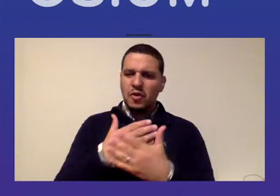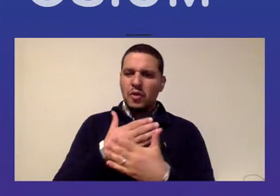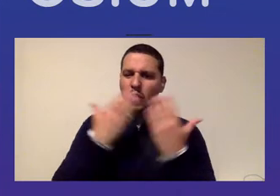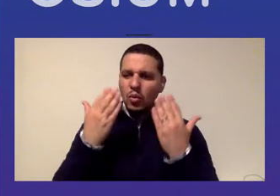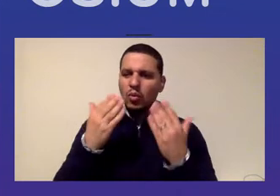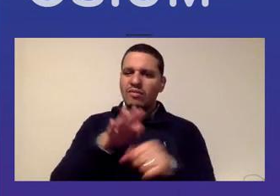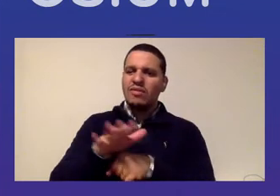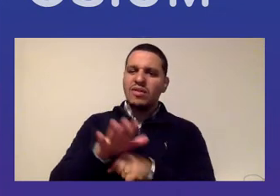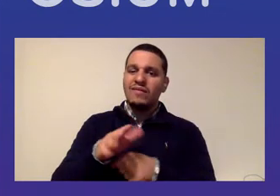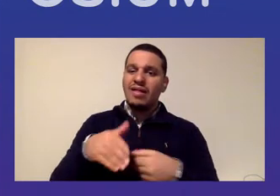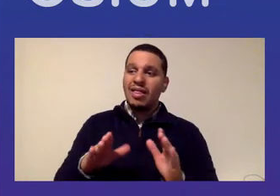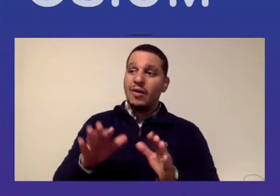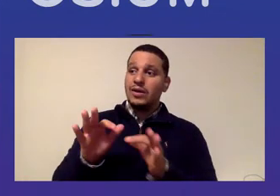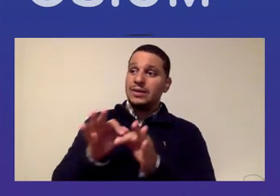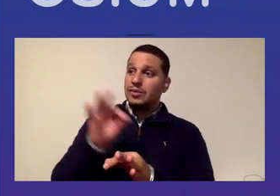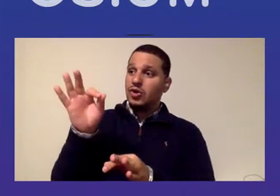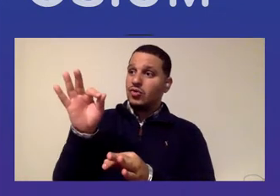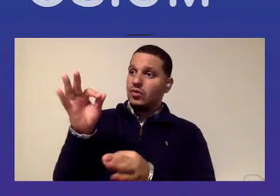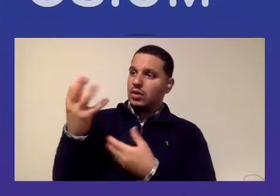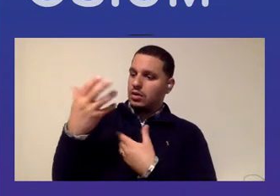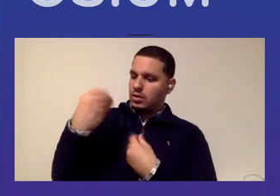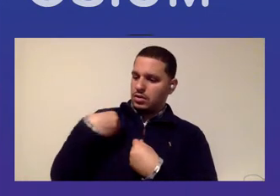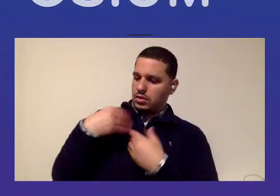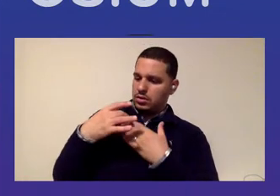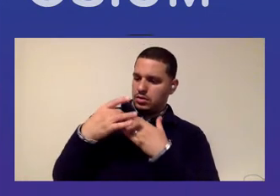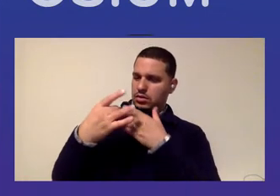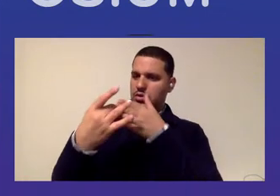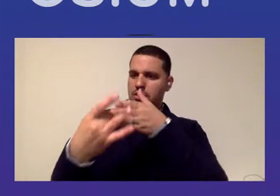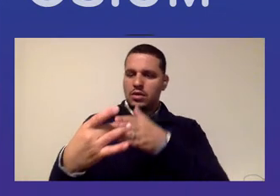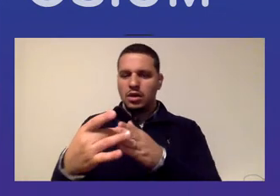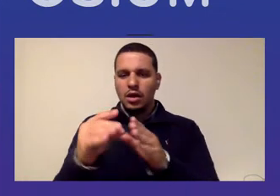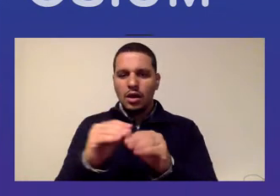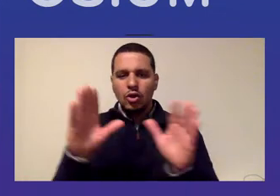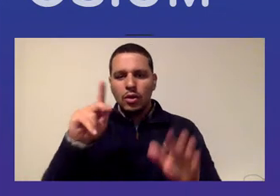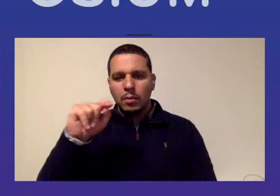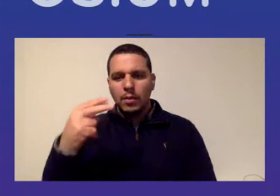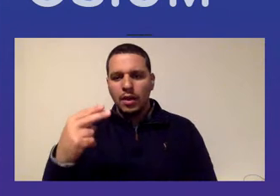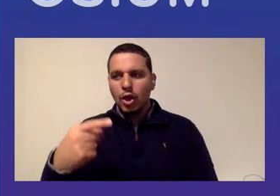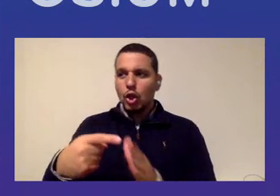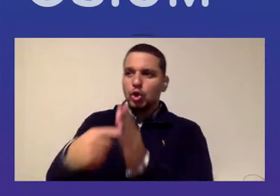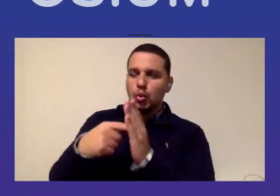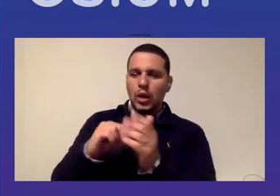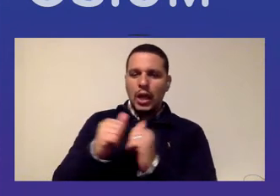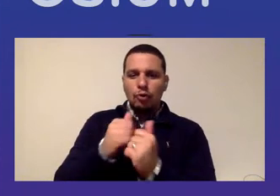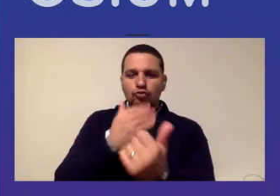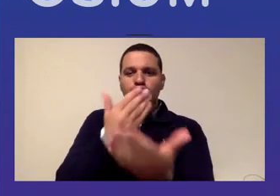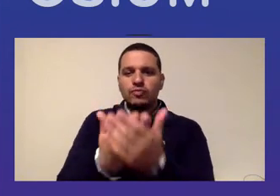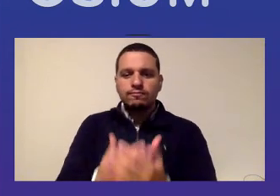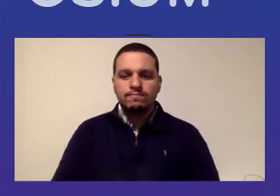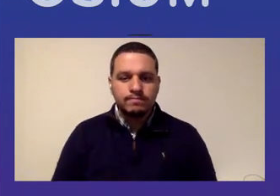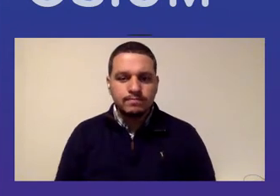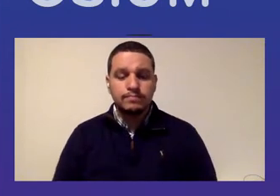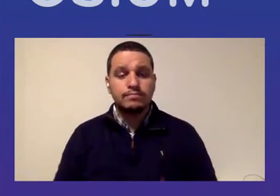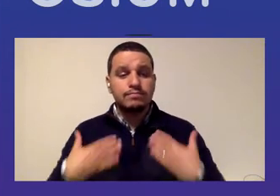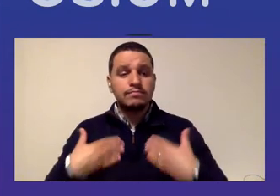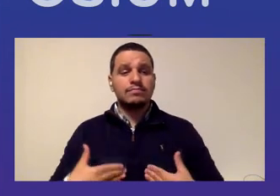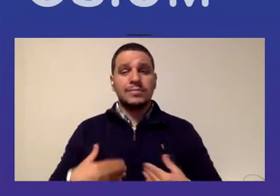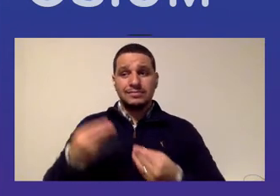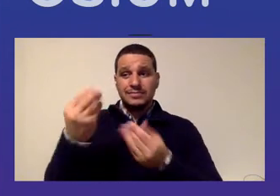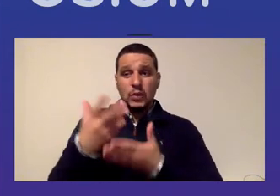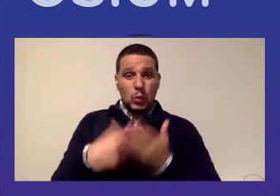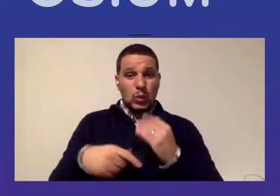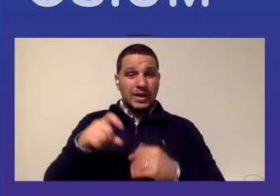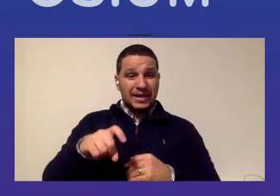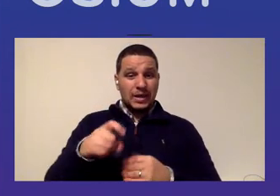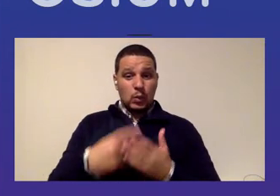spirit to guide, to clear a path and show the way? Our bodies tell us what we need and what we need to do